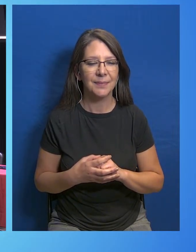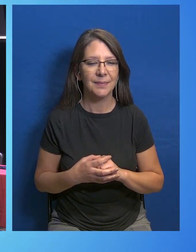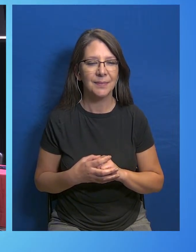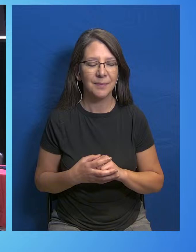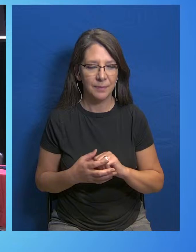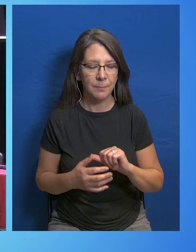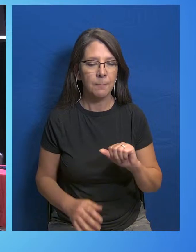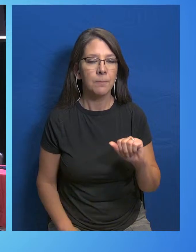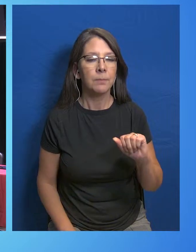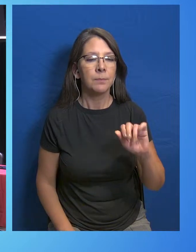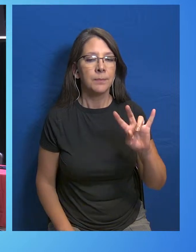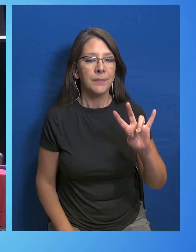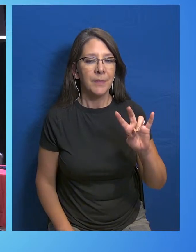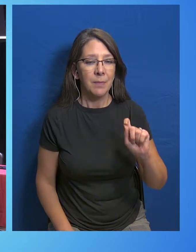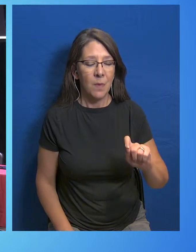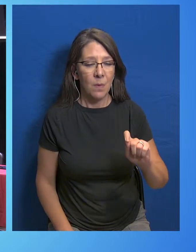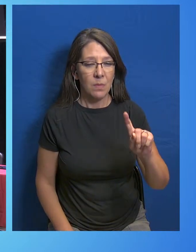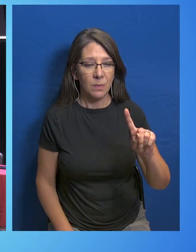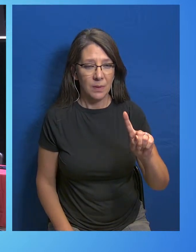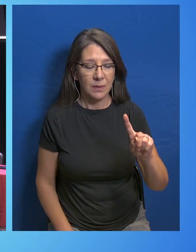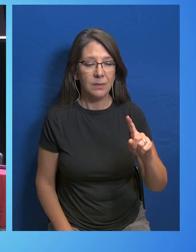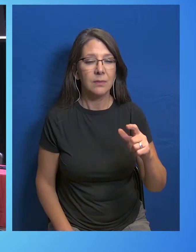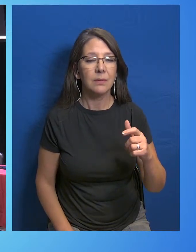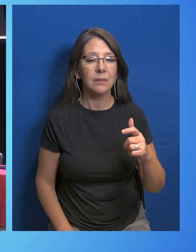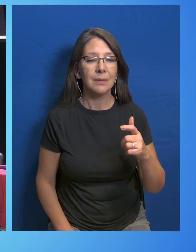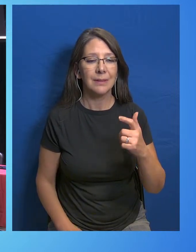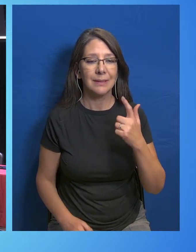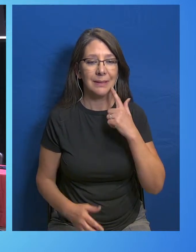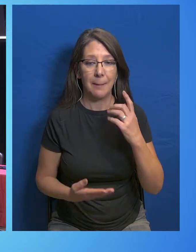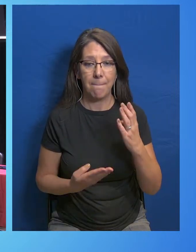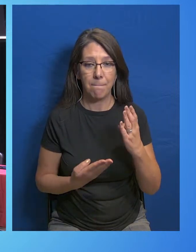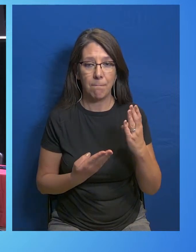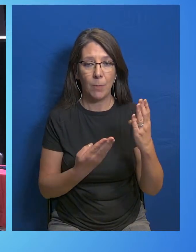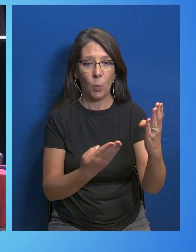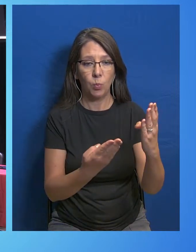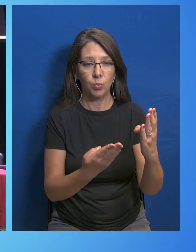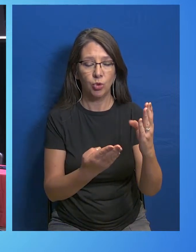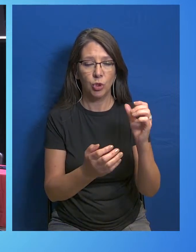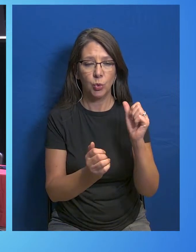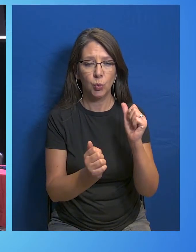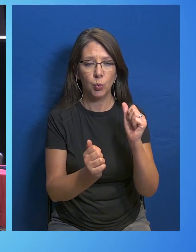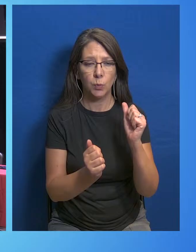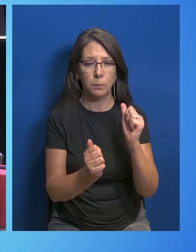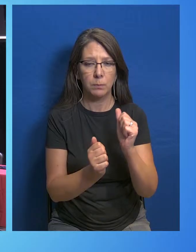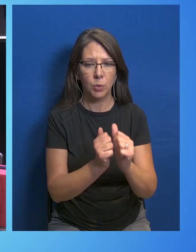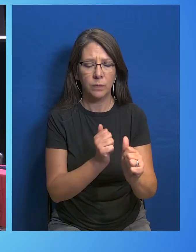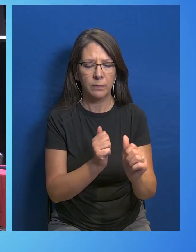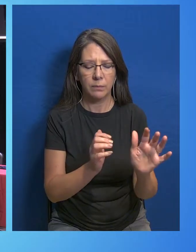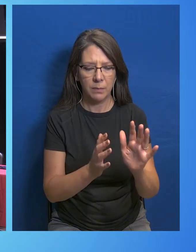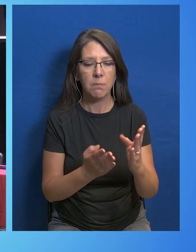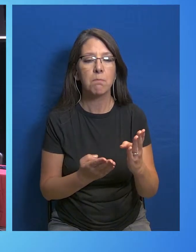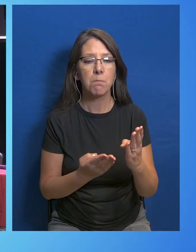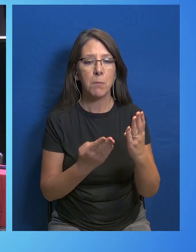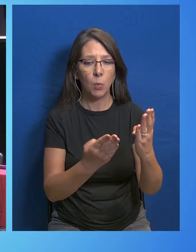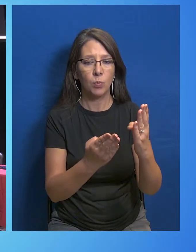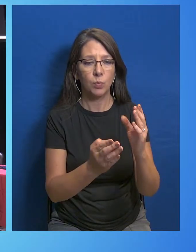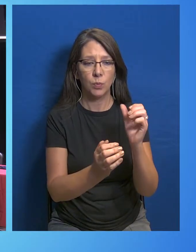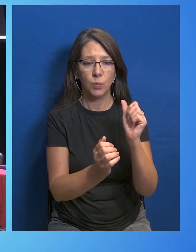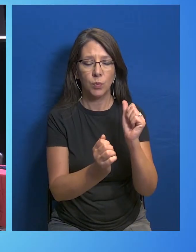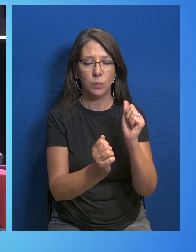With 7.1, there was a motion to move I'm sorry, Mayor. There was a motion to